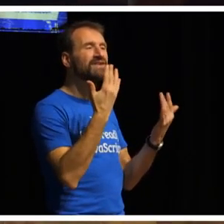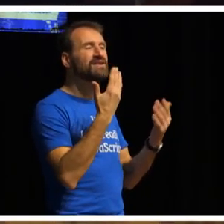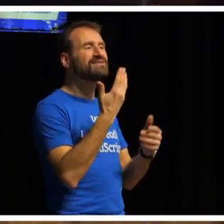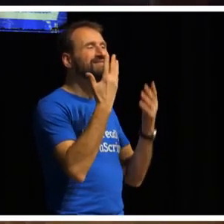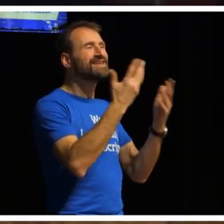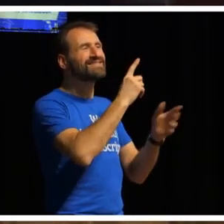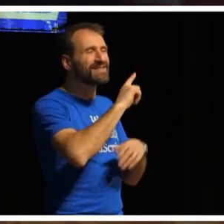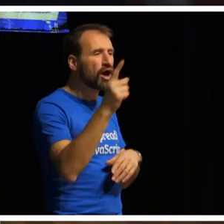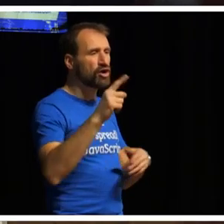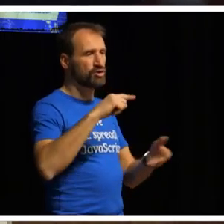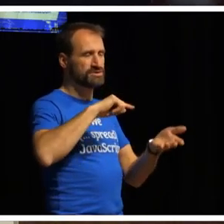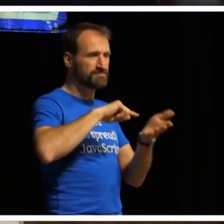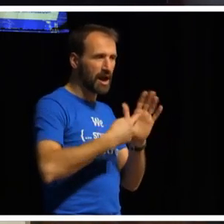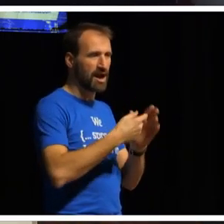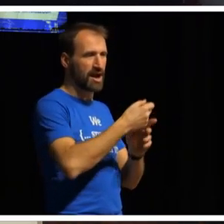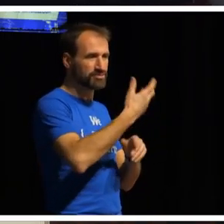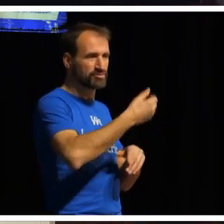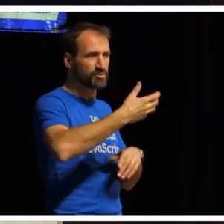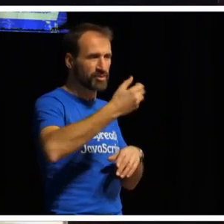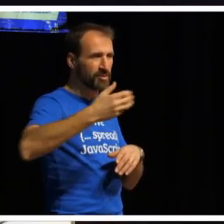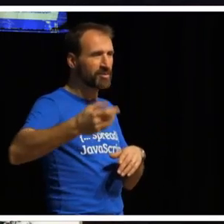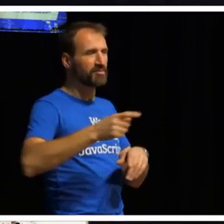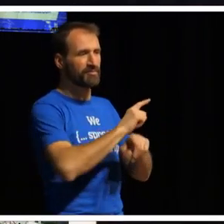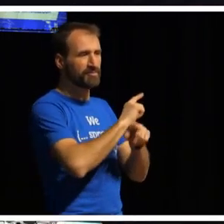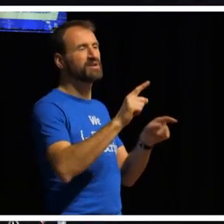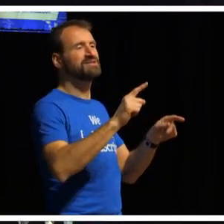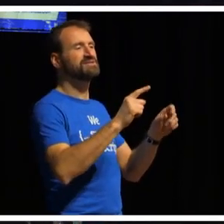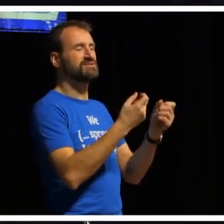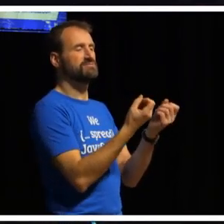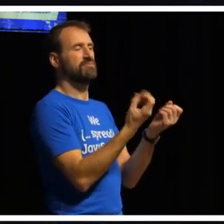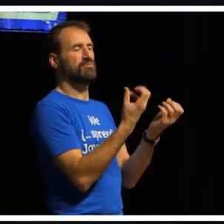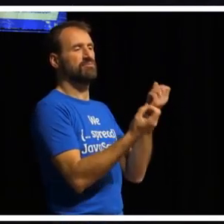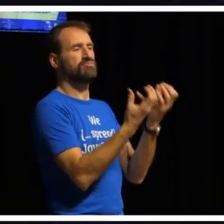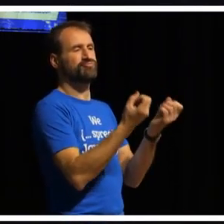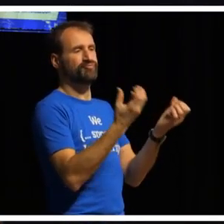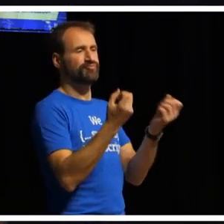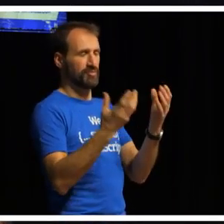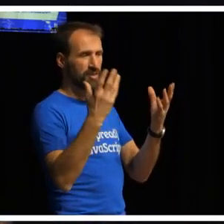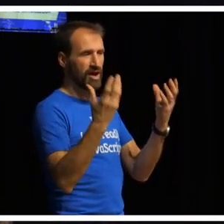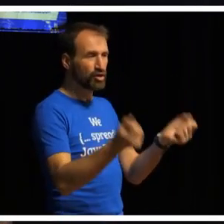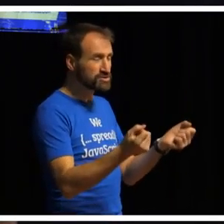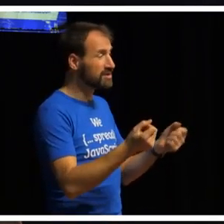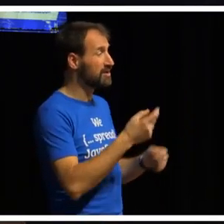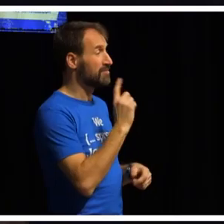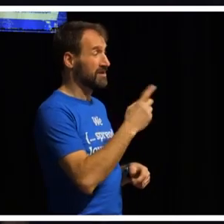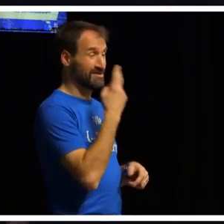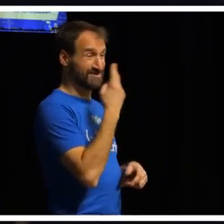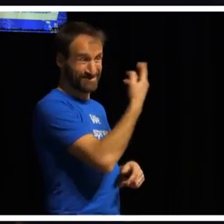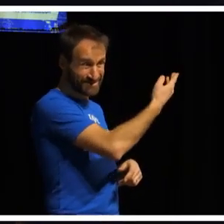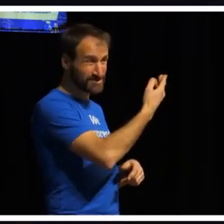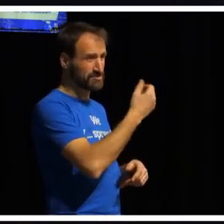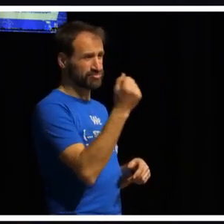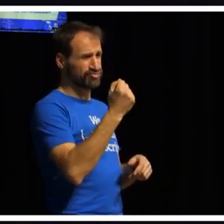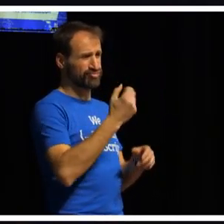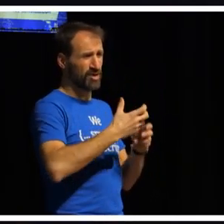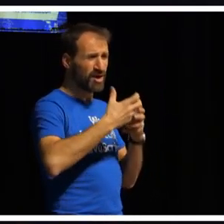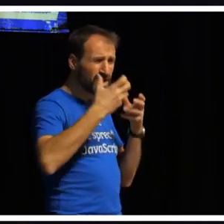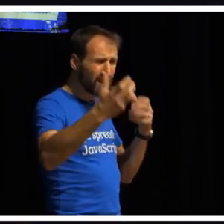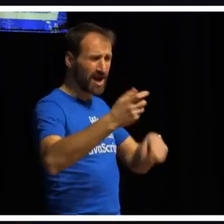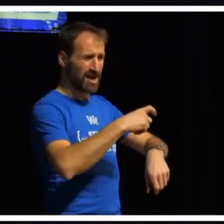less power when it's sleeping than when it's awake. And that means that you can actually have it running off a battery for a large amount of time, like